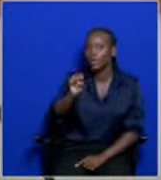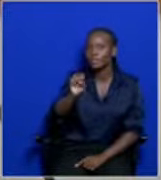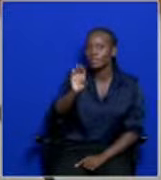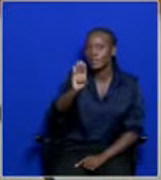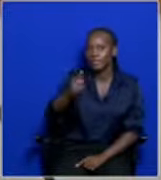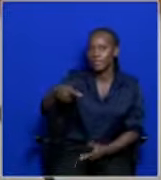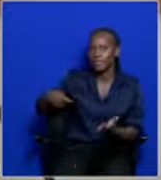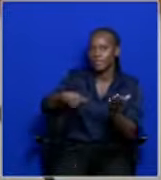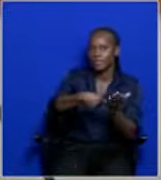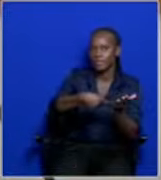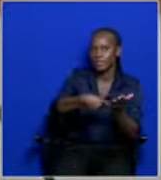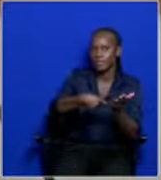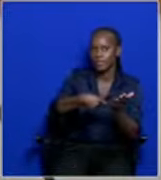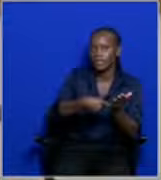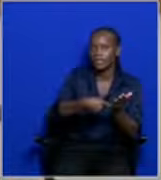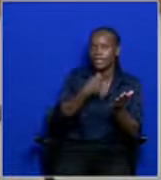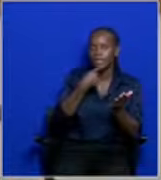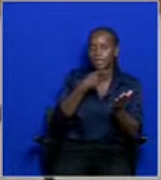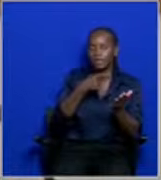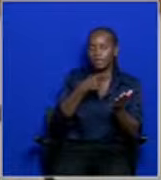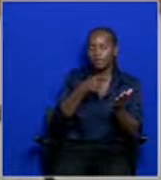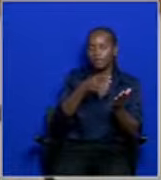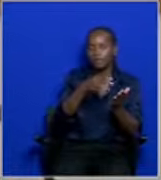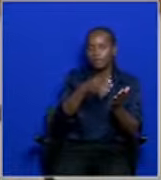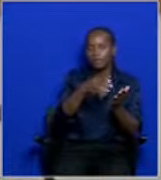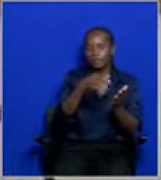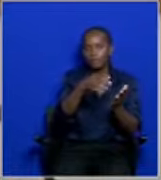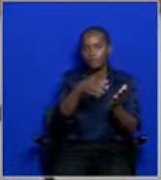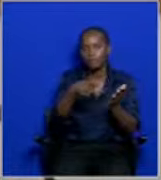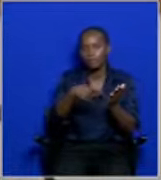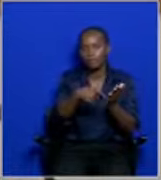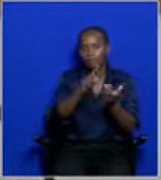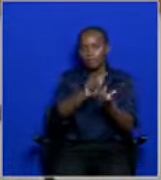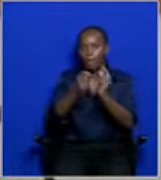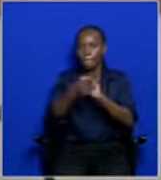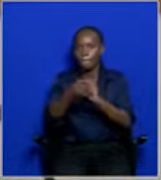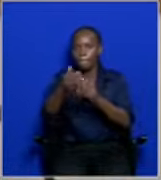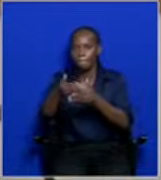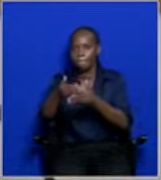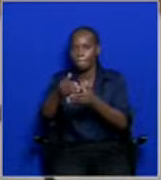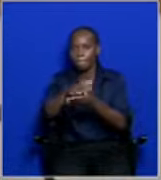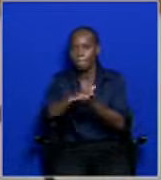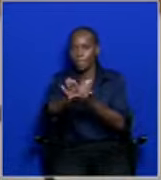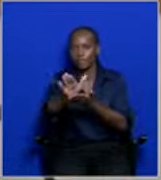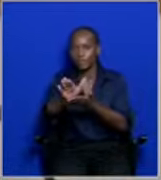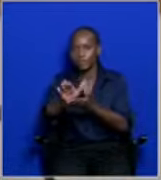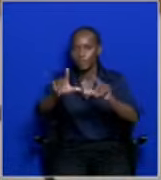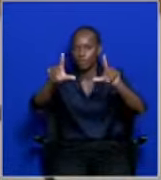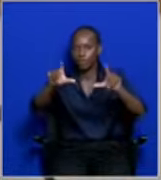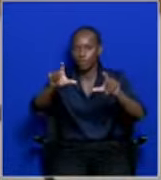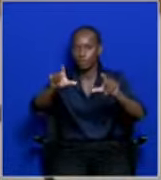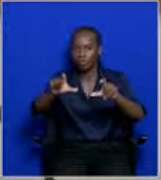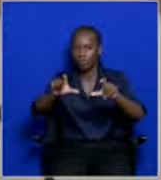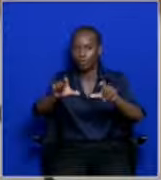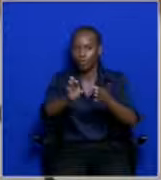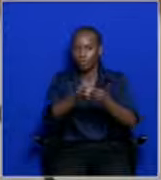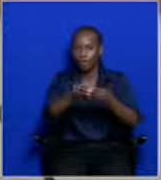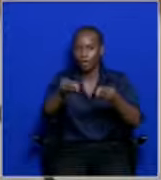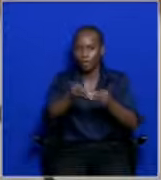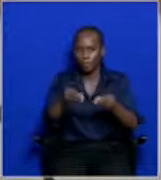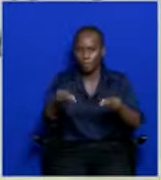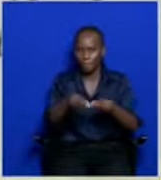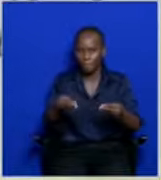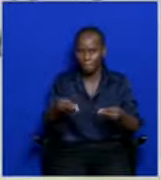he concludes by saying these images are contained in the photo album accompanying this affirmation. Do you see where I'm reading, Mr.